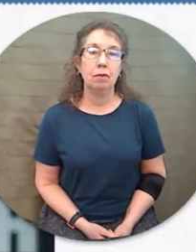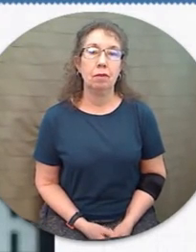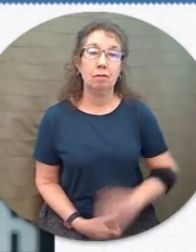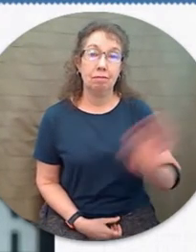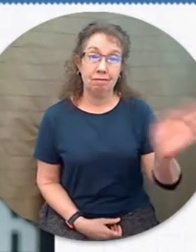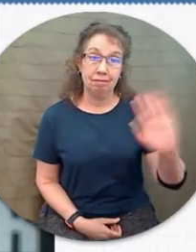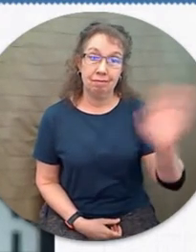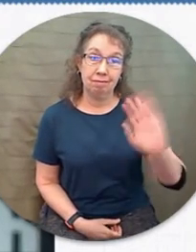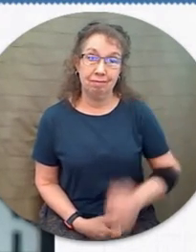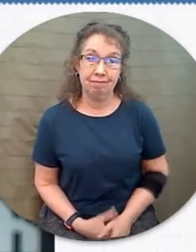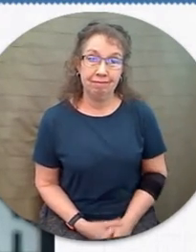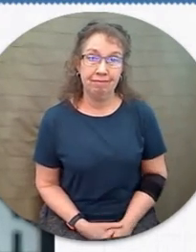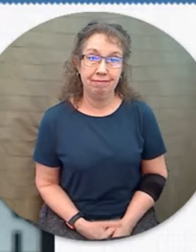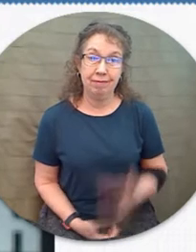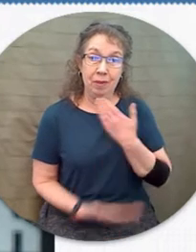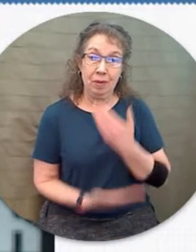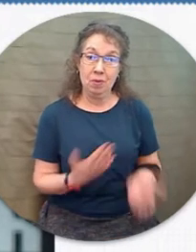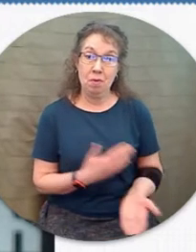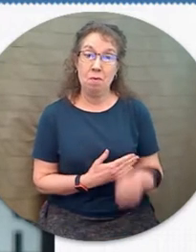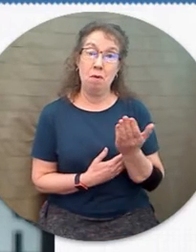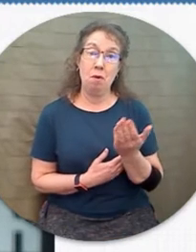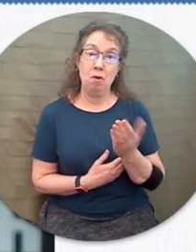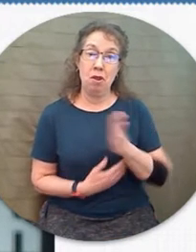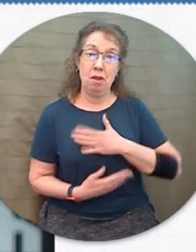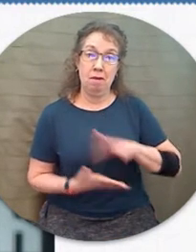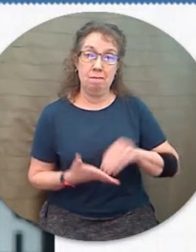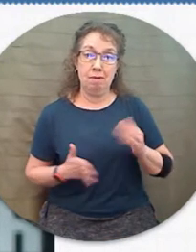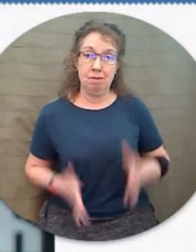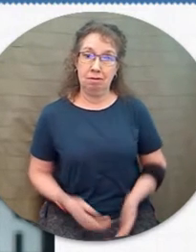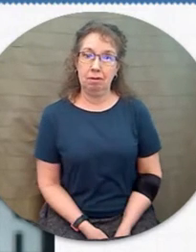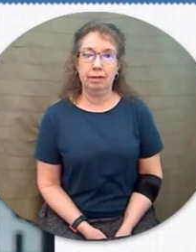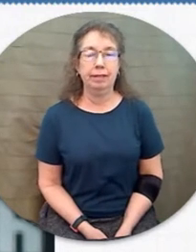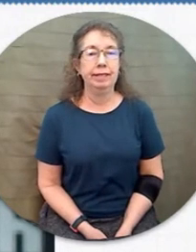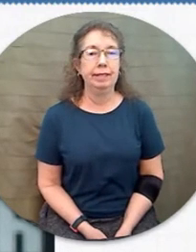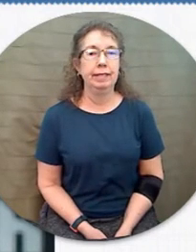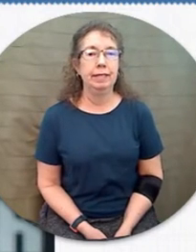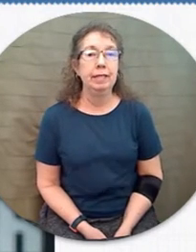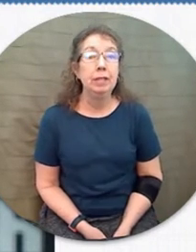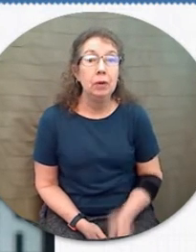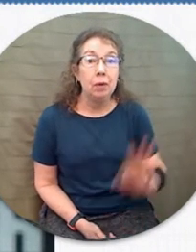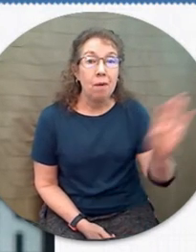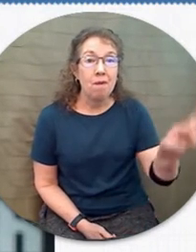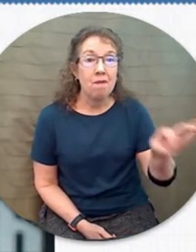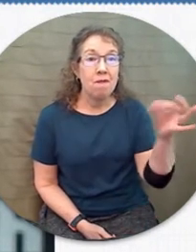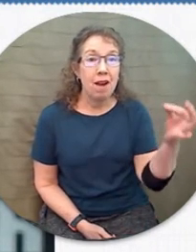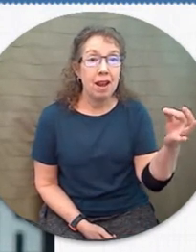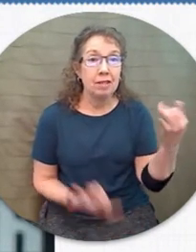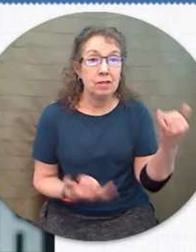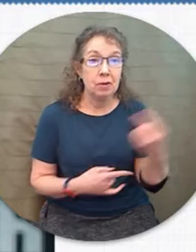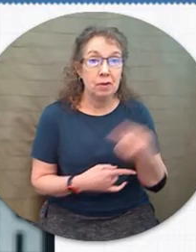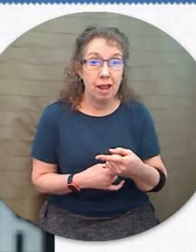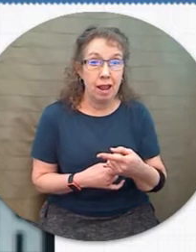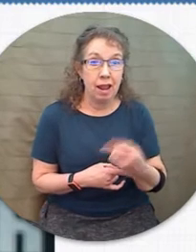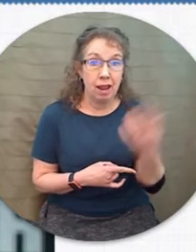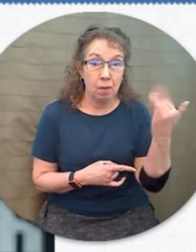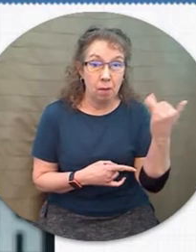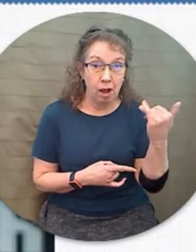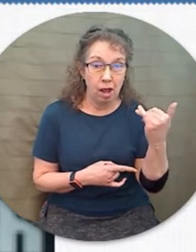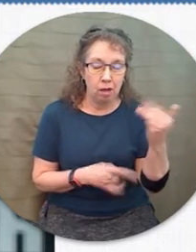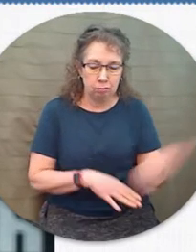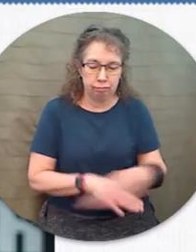Bonjour, mon élève. Good morning, my students. We are in France today because we are doing home